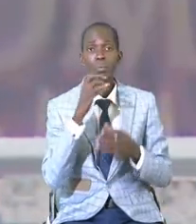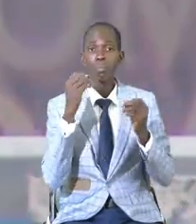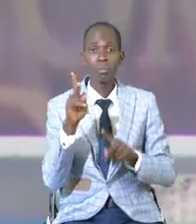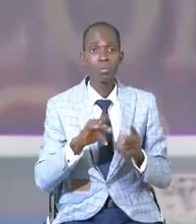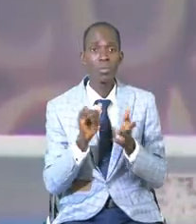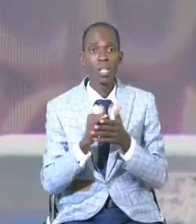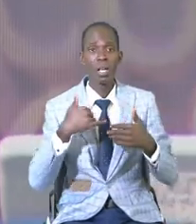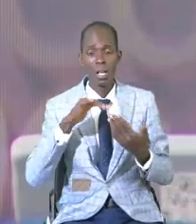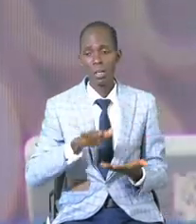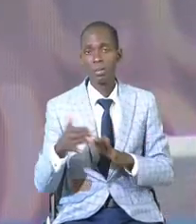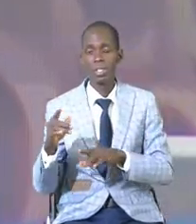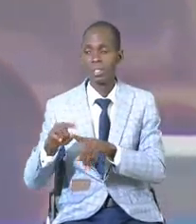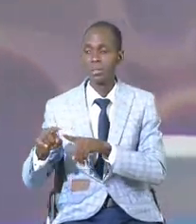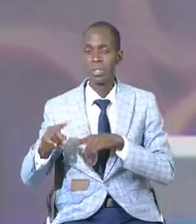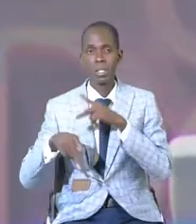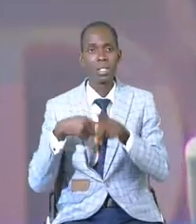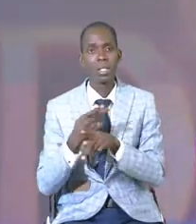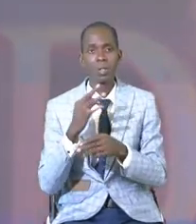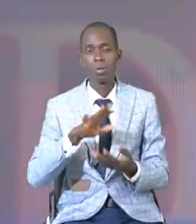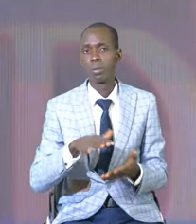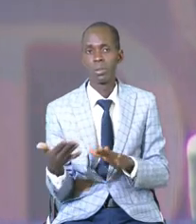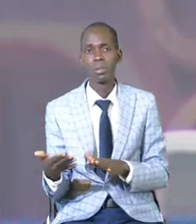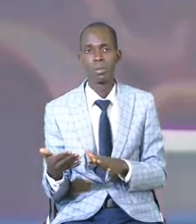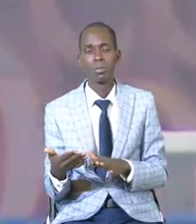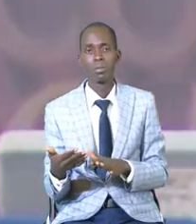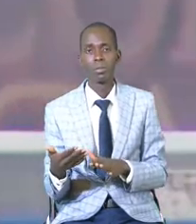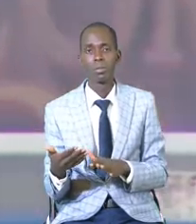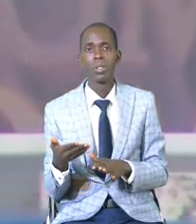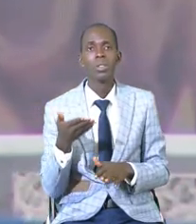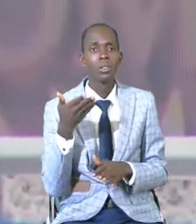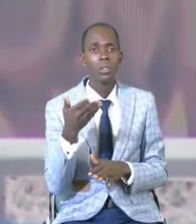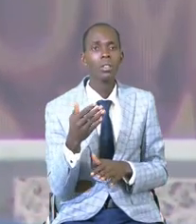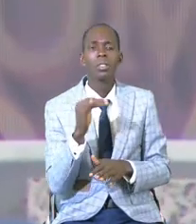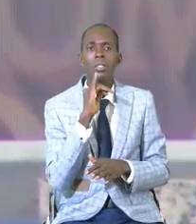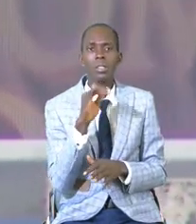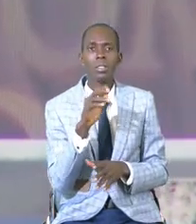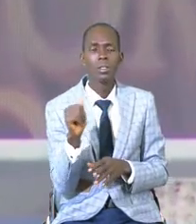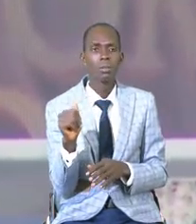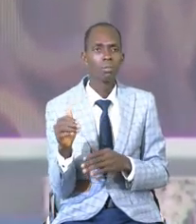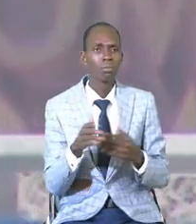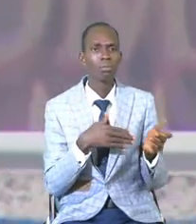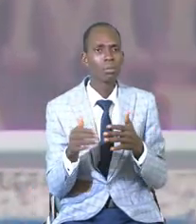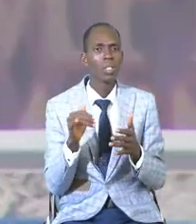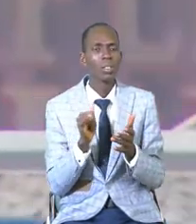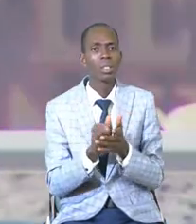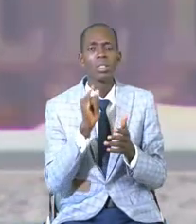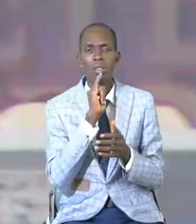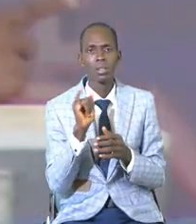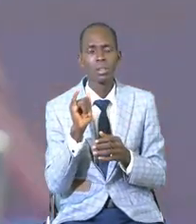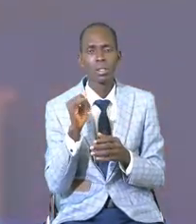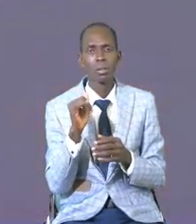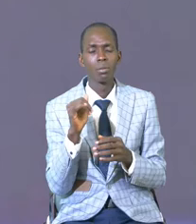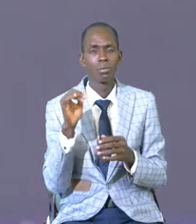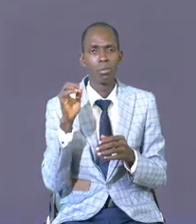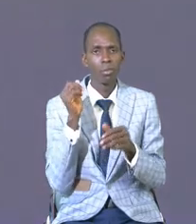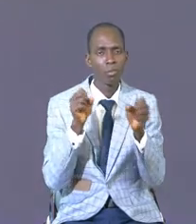different kinds of death. There's the matter that is fighting for a cause and is saying, I